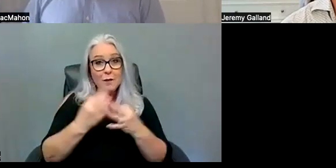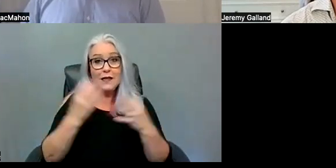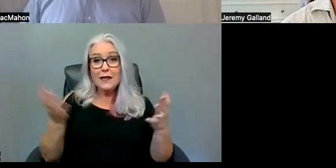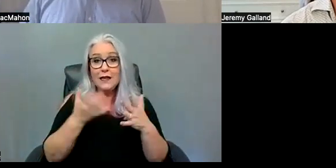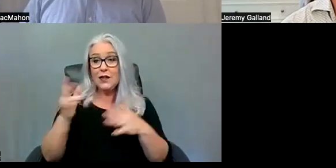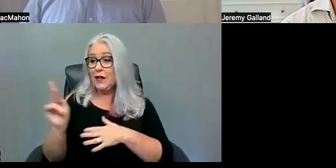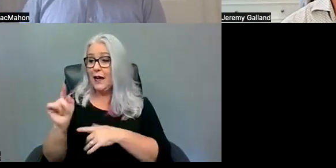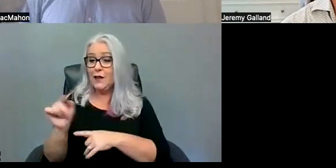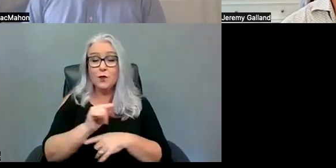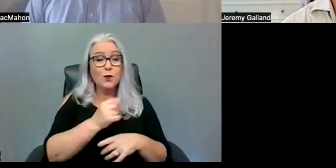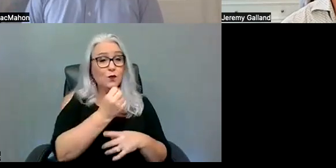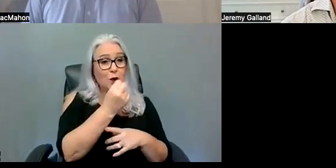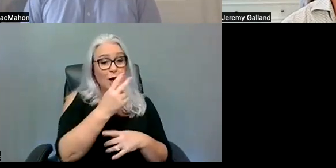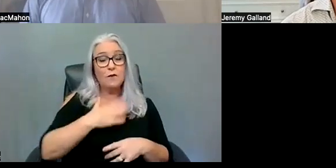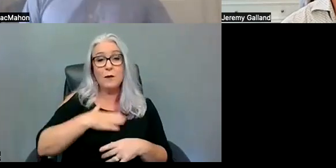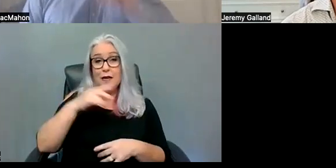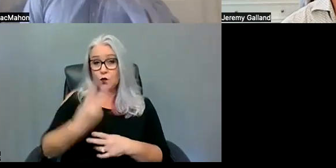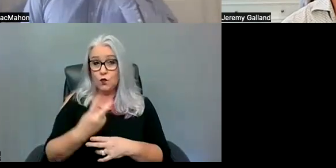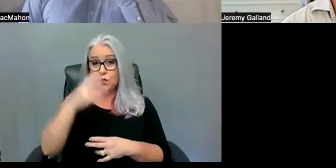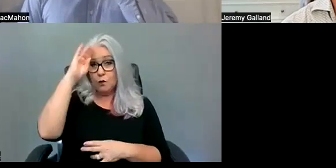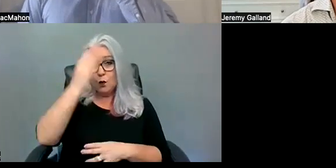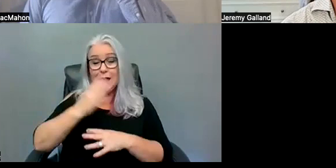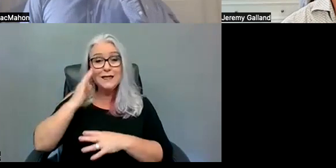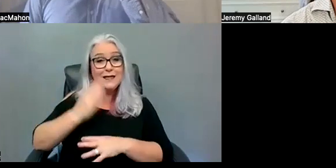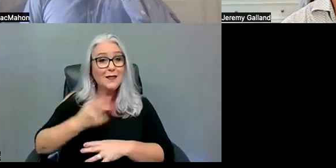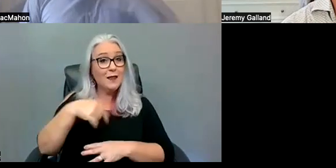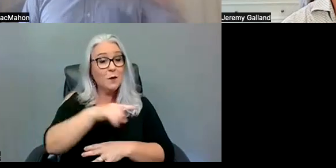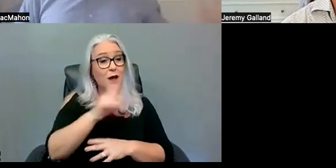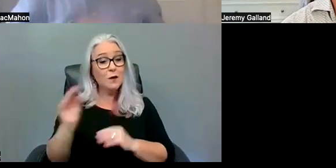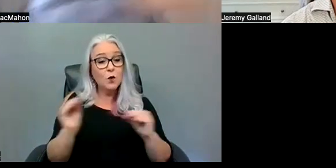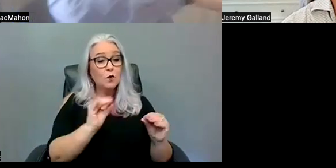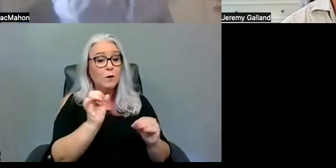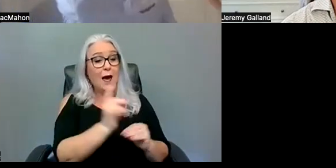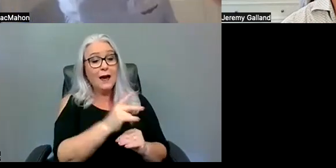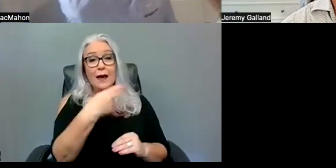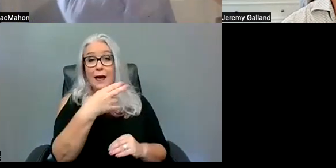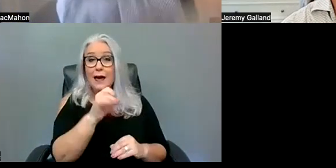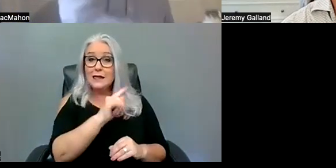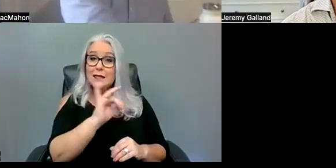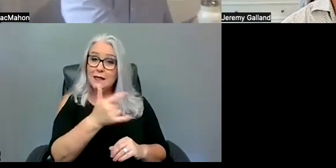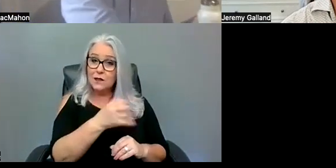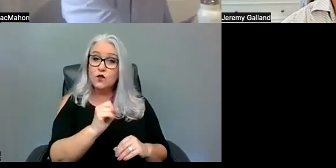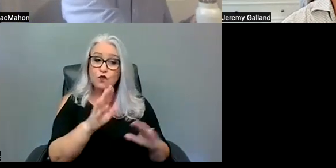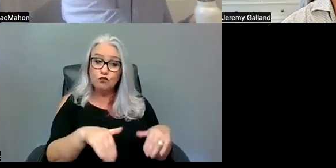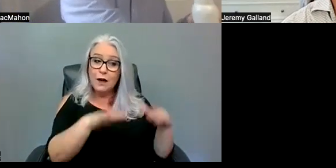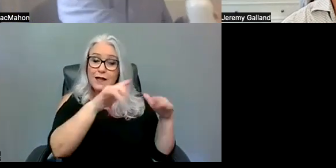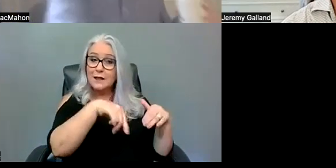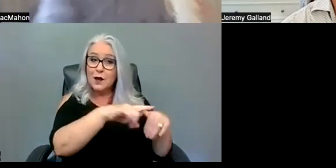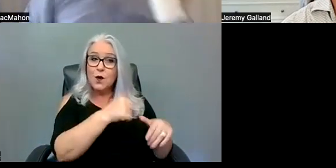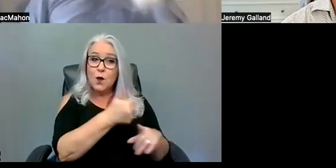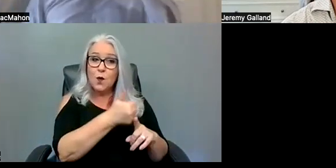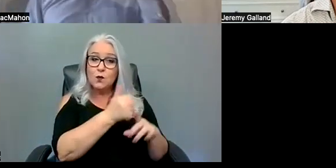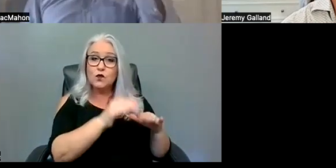12. They now want to move back to Hastings to raise their children, and I think that speaks volumes. Was it perfect? Of course